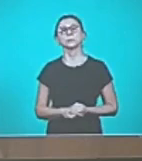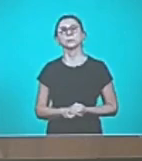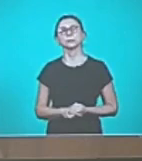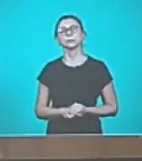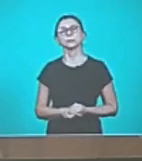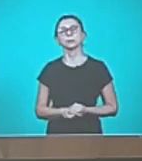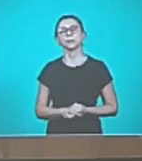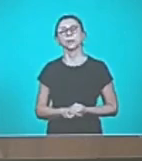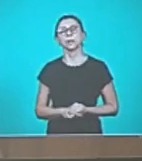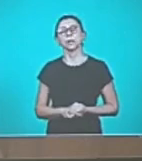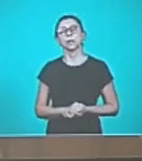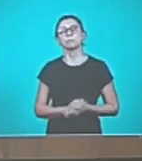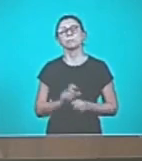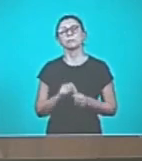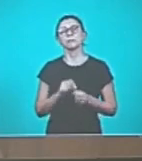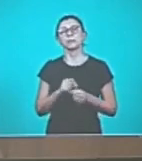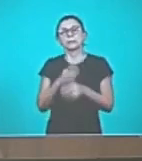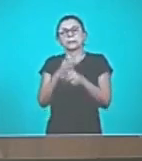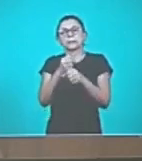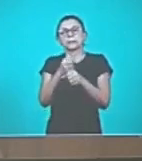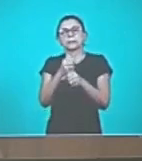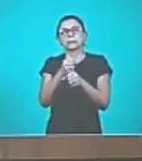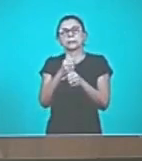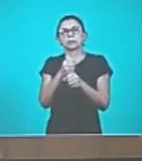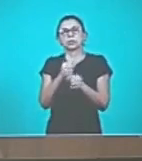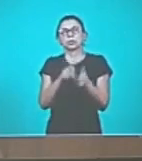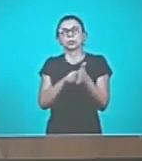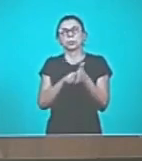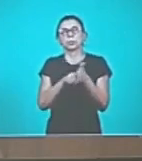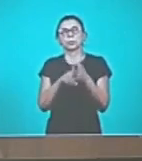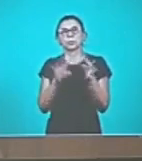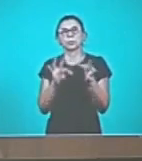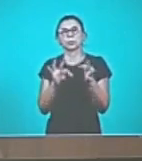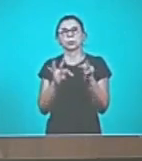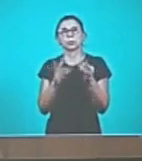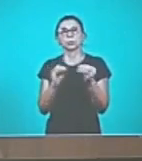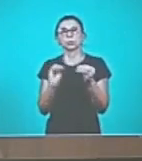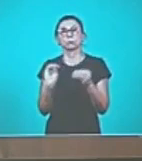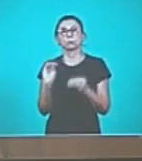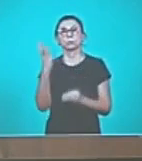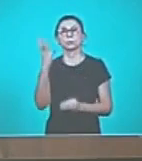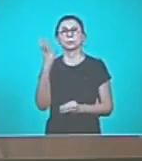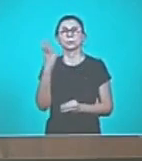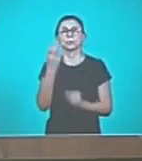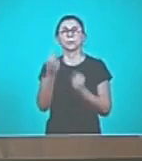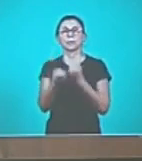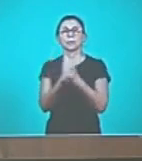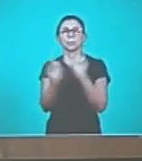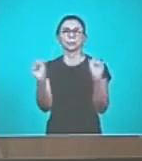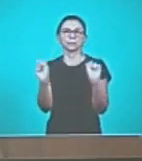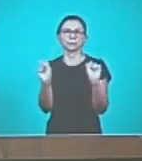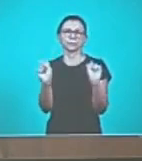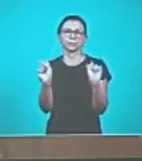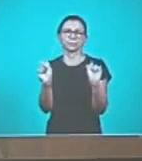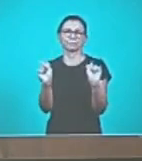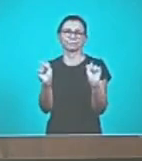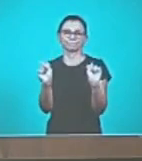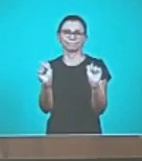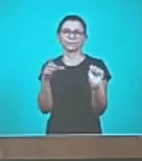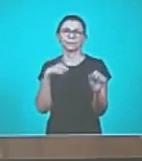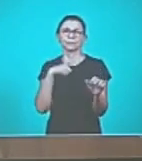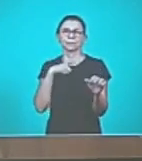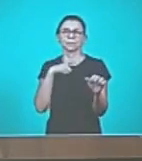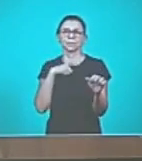mention, a statistical reference to everything that is taking place. We have received